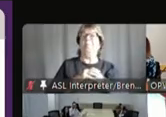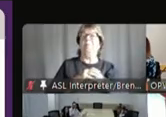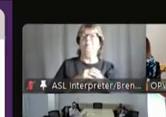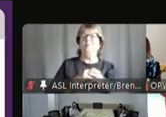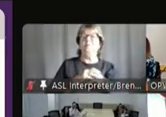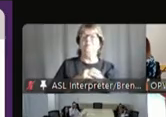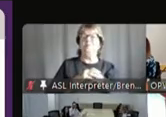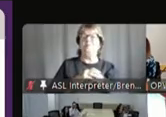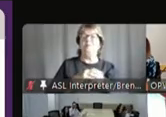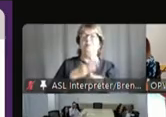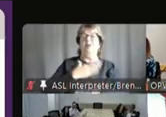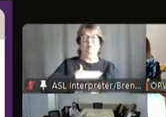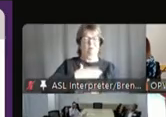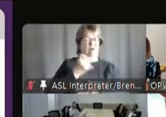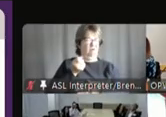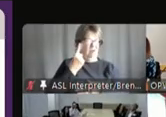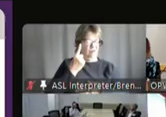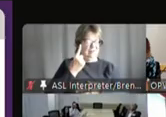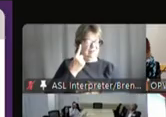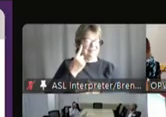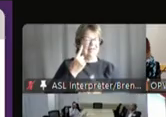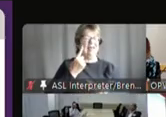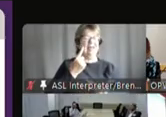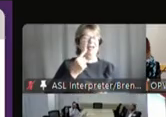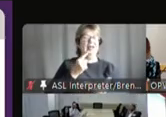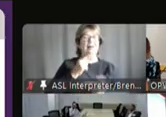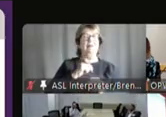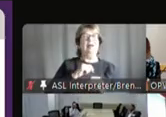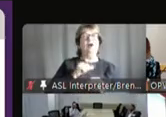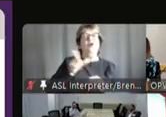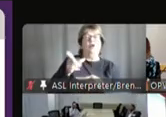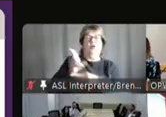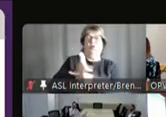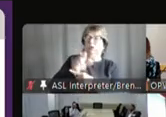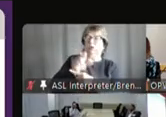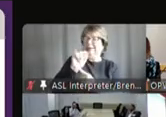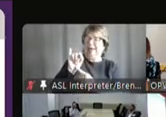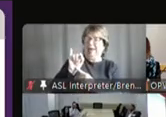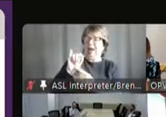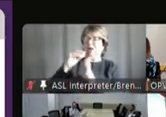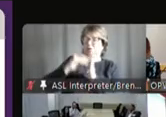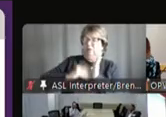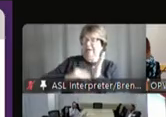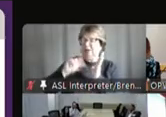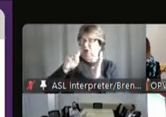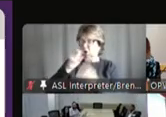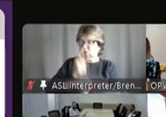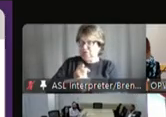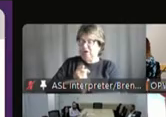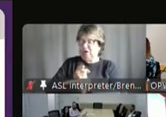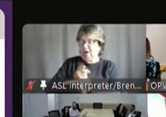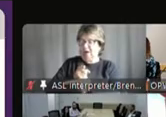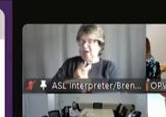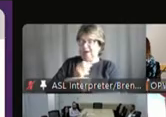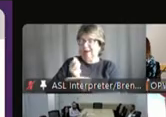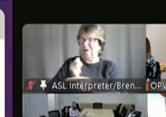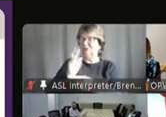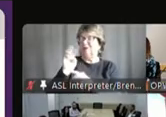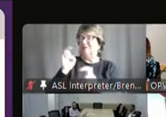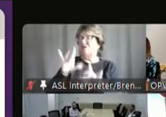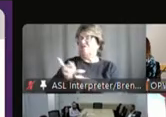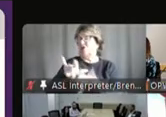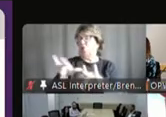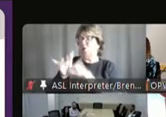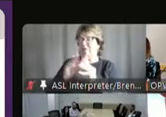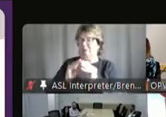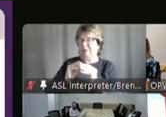My understanding, you're using AI to take notes, is that right? And to record the meetings that you have.